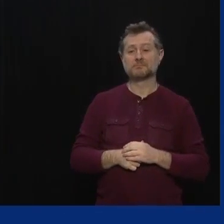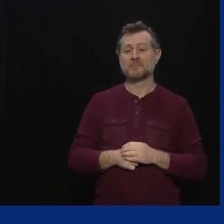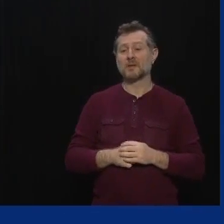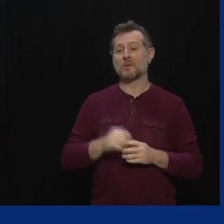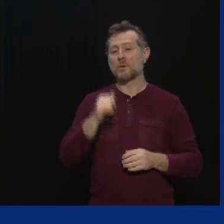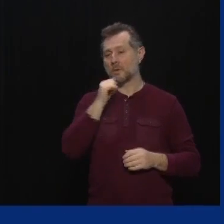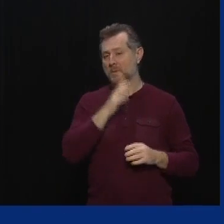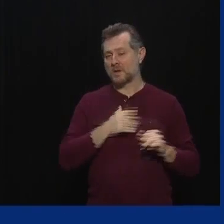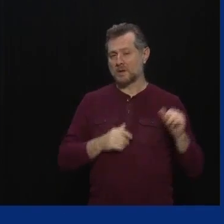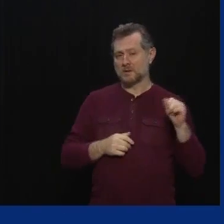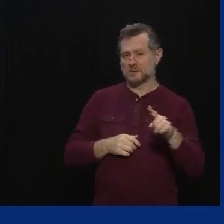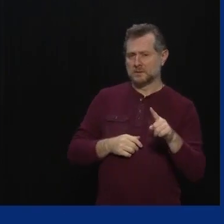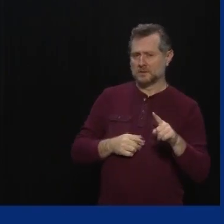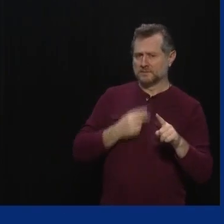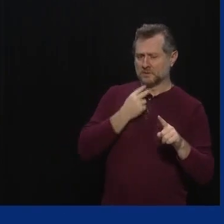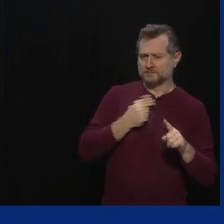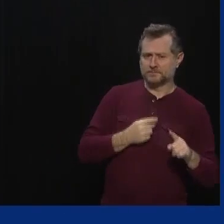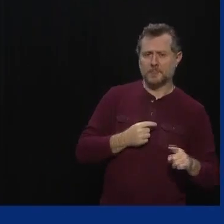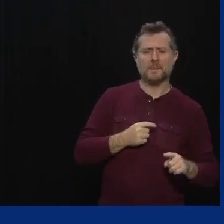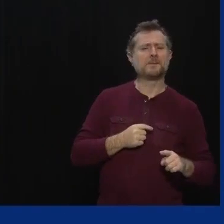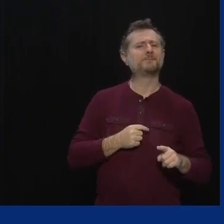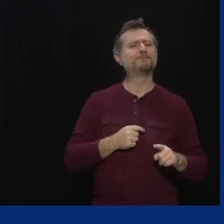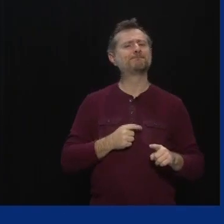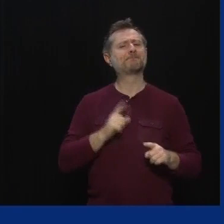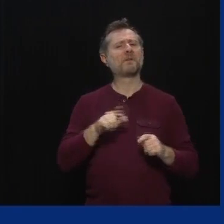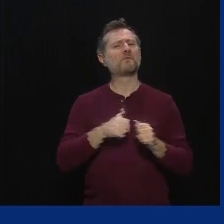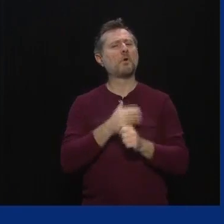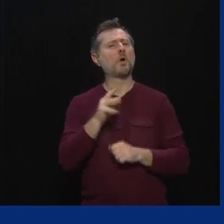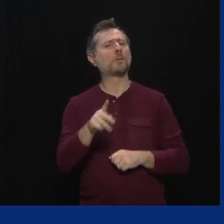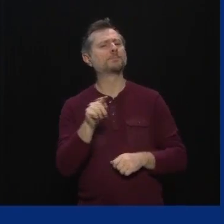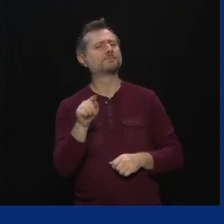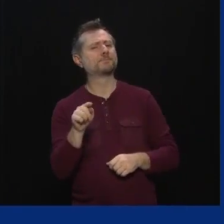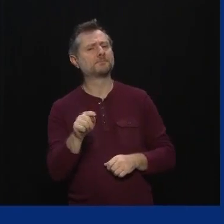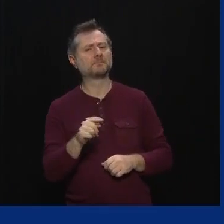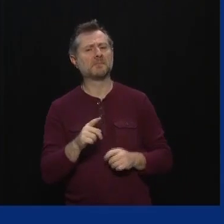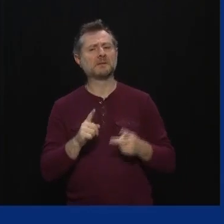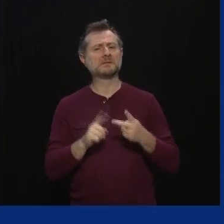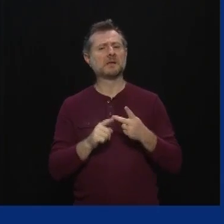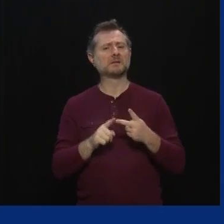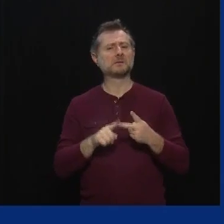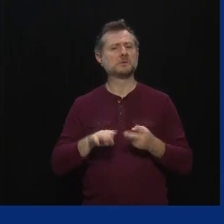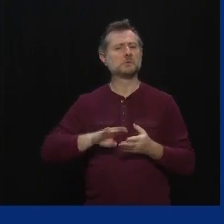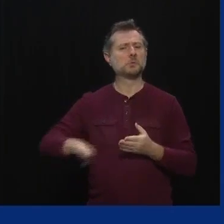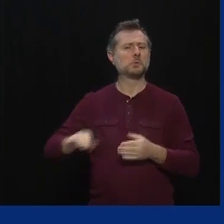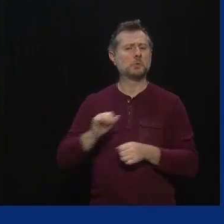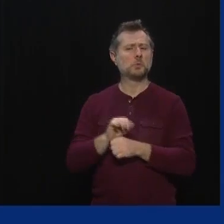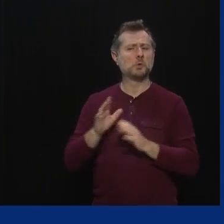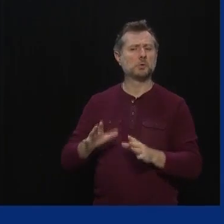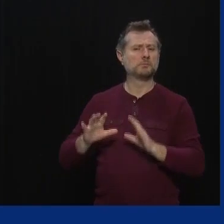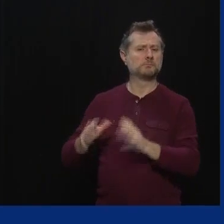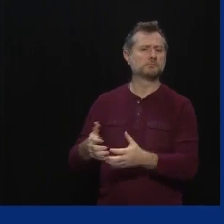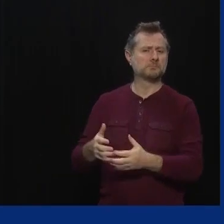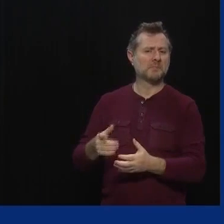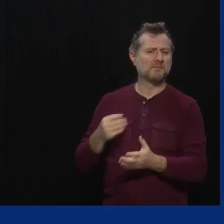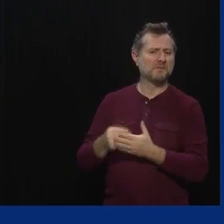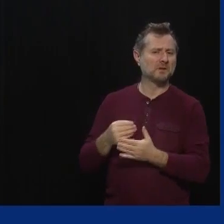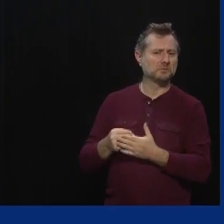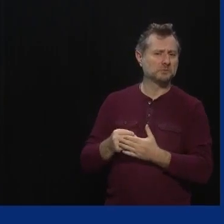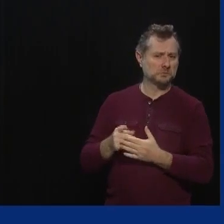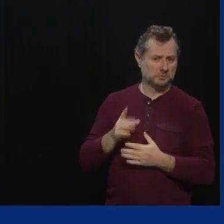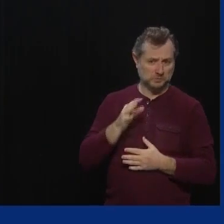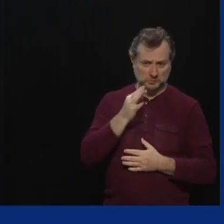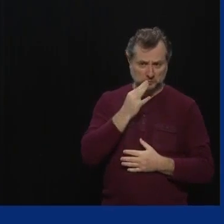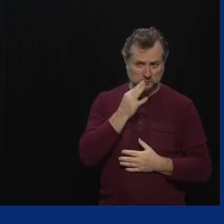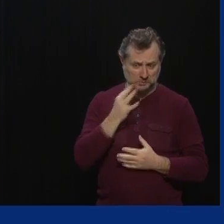the excluded workers fund, is there no action you could take now to replenish the fund, which is about to be out of money and